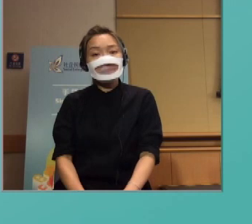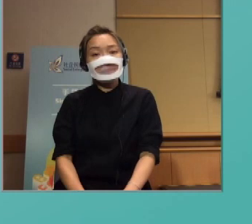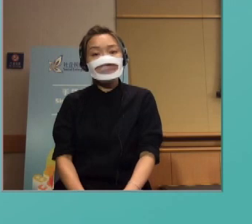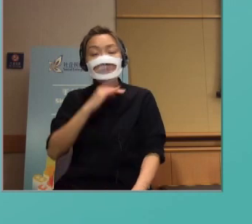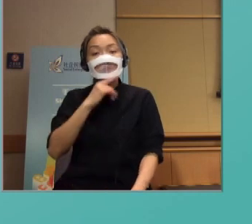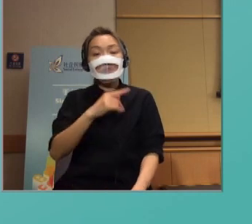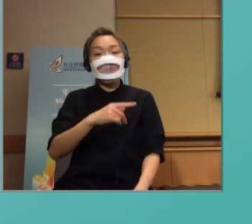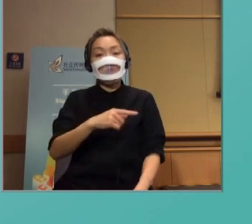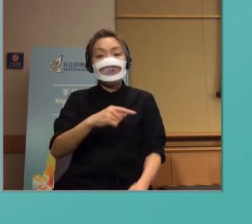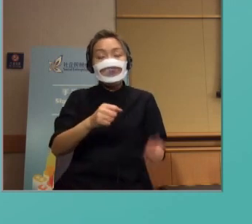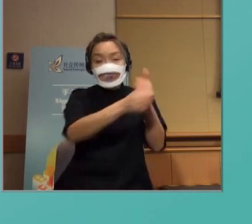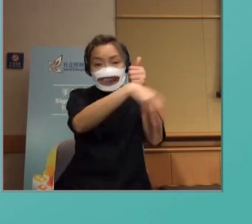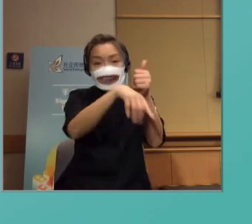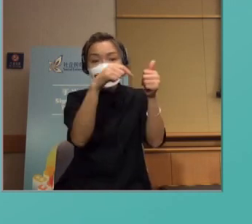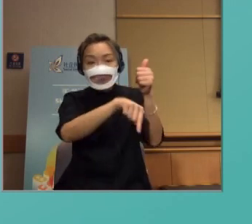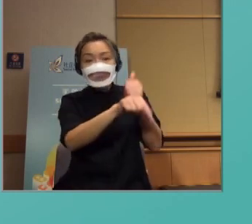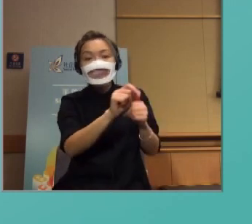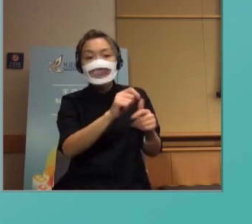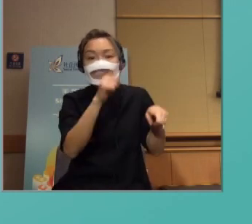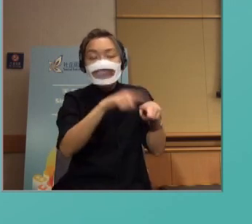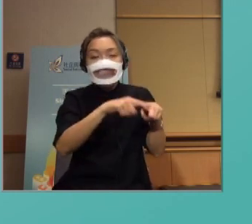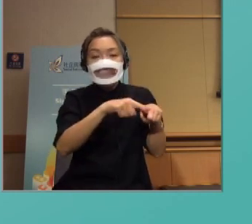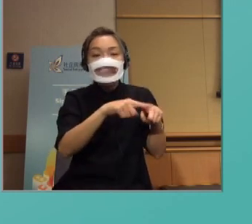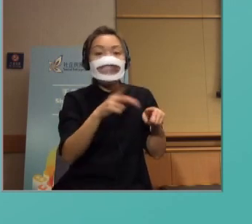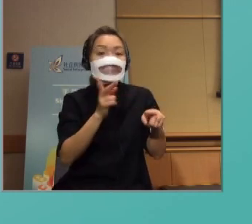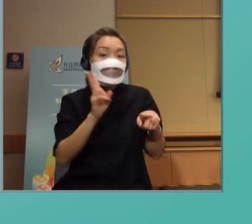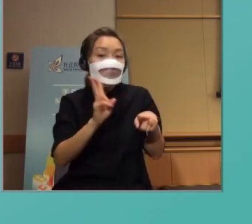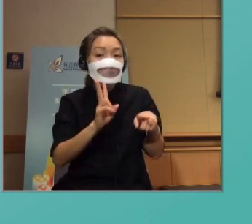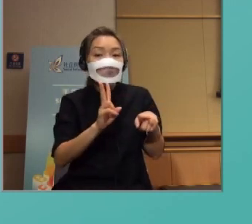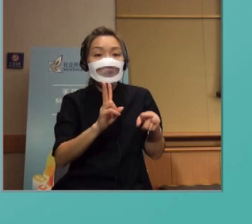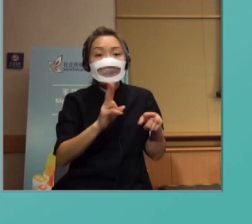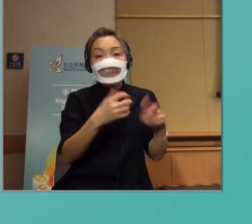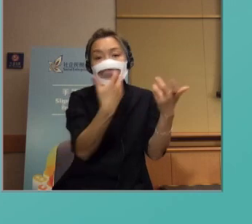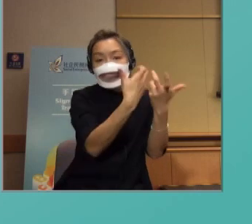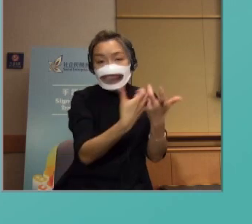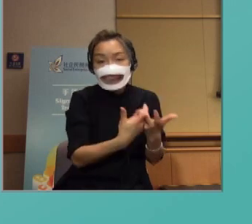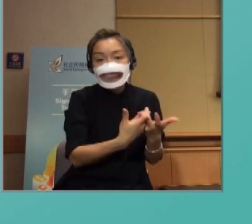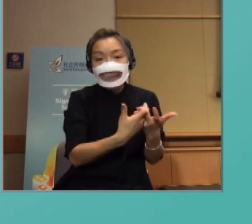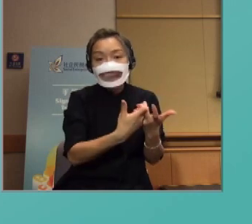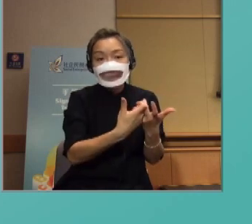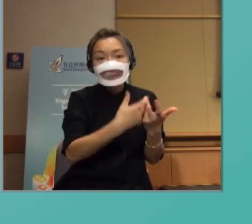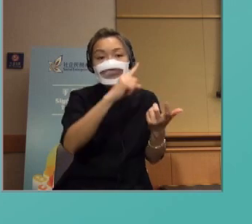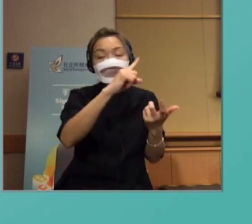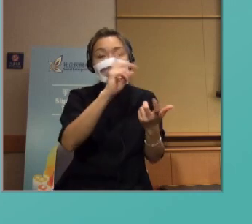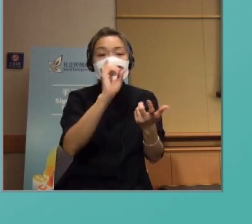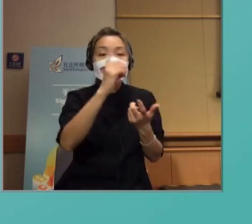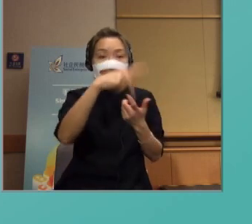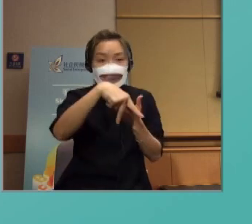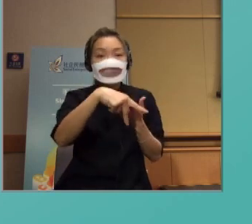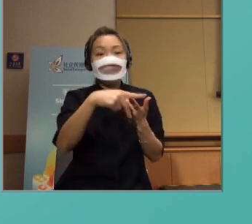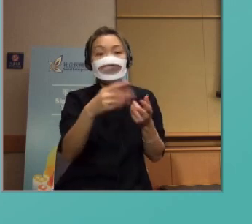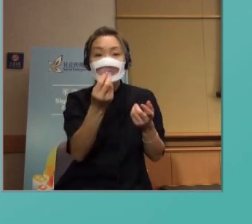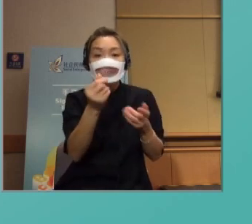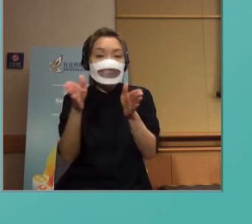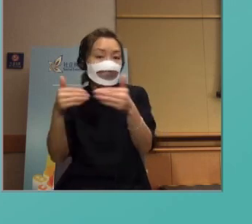measure them in terms of GDPs. Right, which means that new economic opportunities come about. Like when you look at Sandbox, you look at how many people are employed